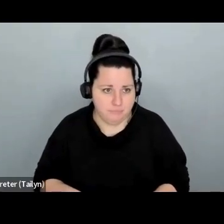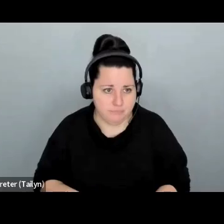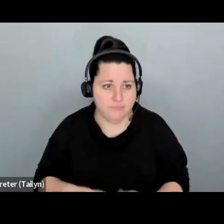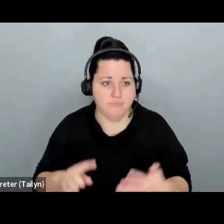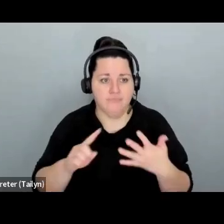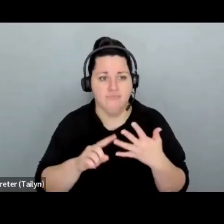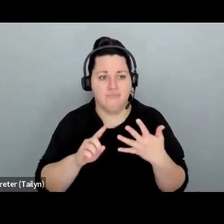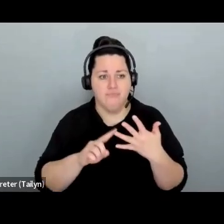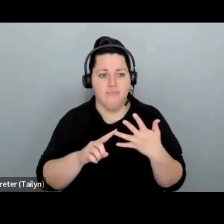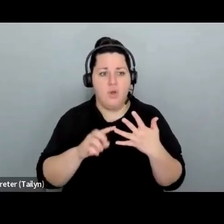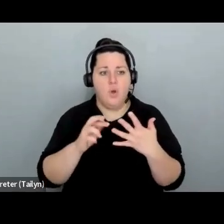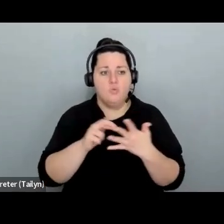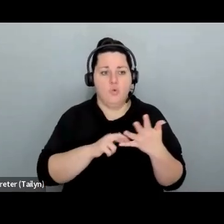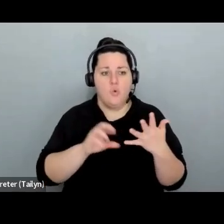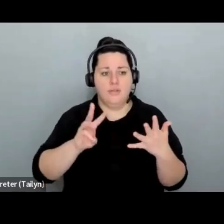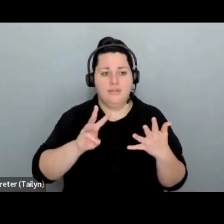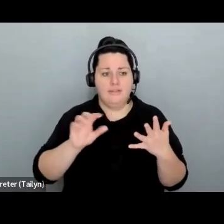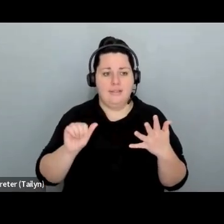Rule